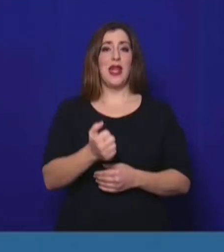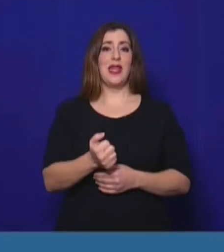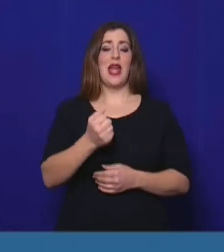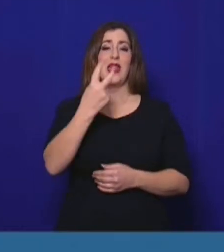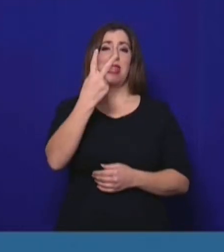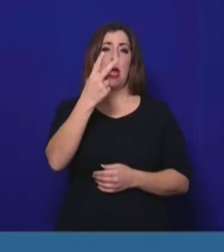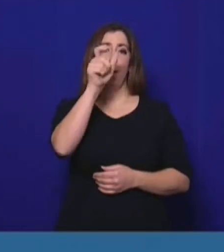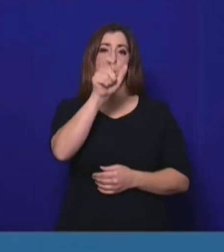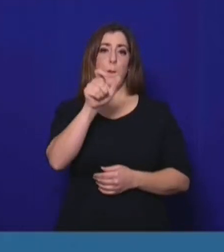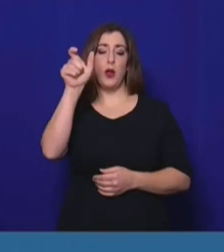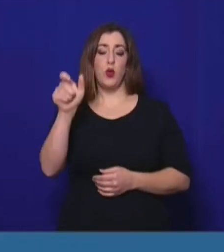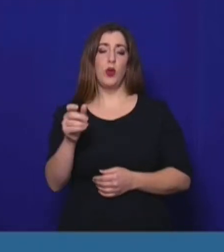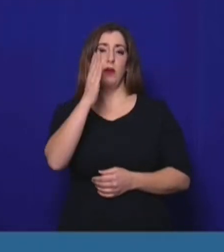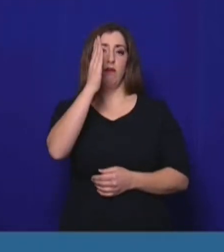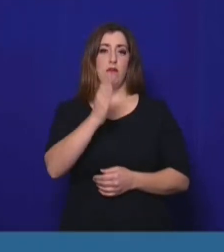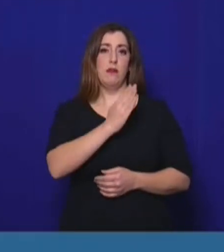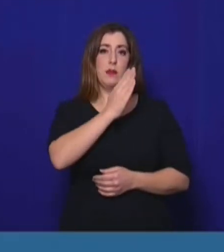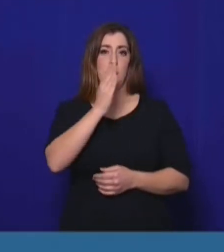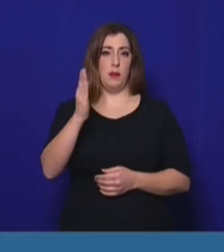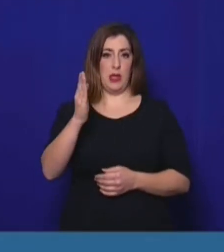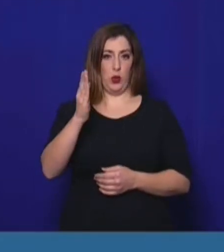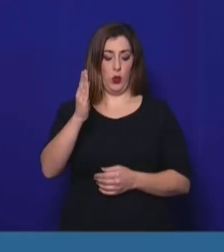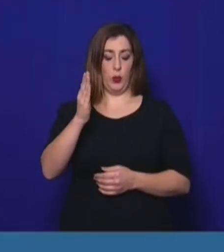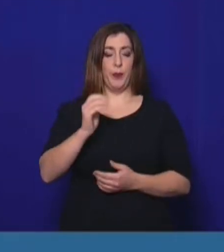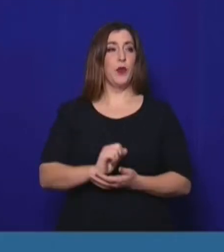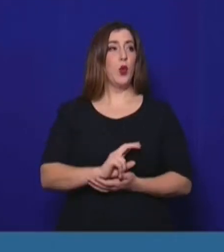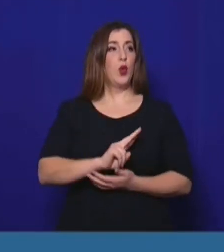allura t-total ta' każijiet attivi huwa ta'